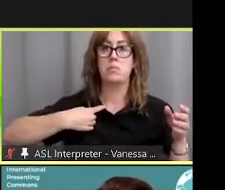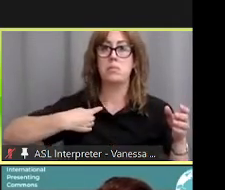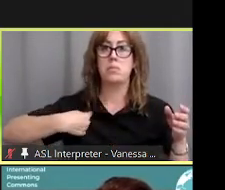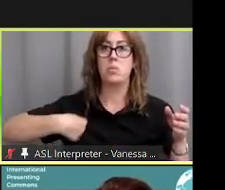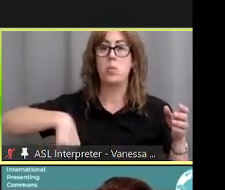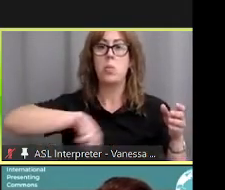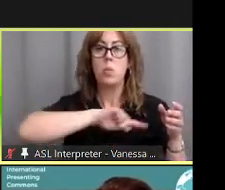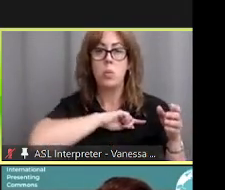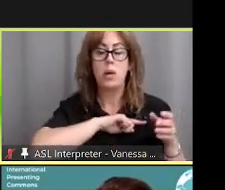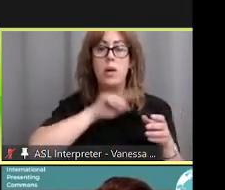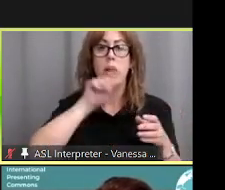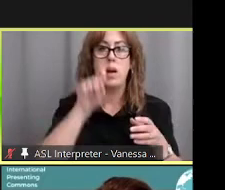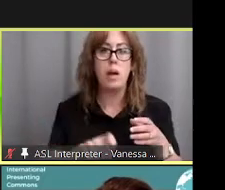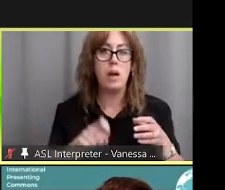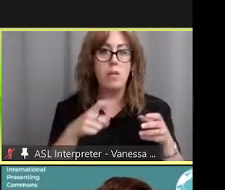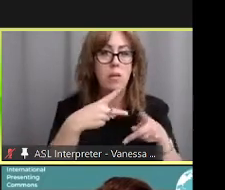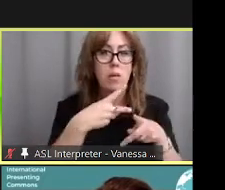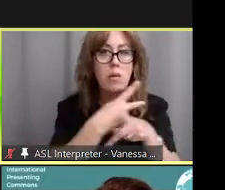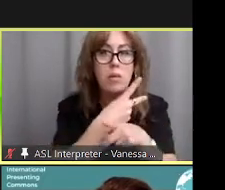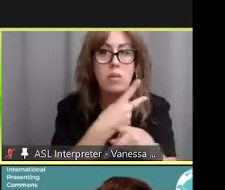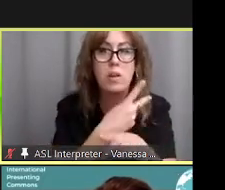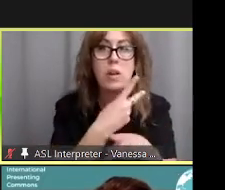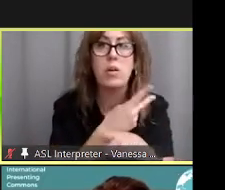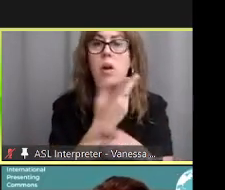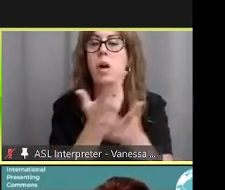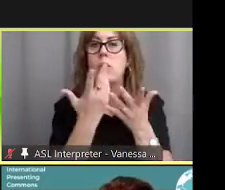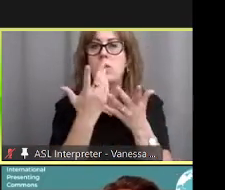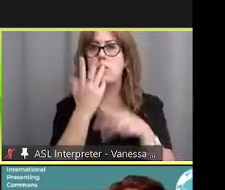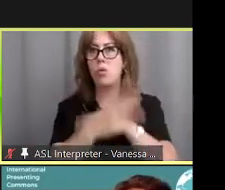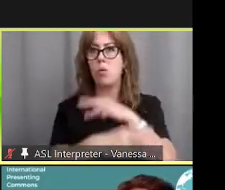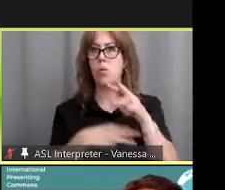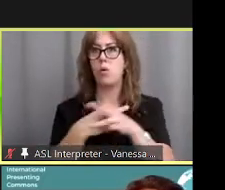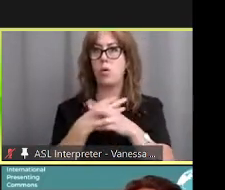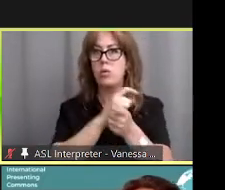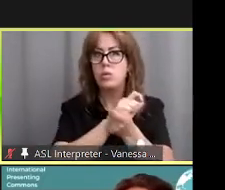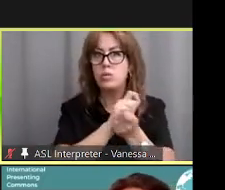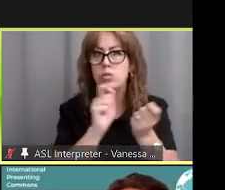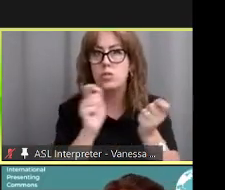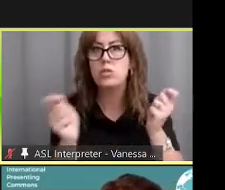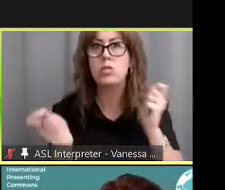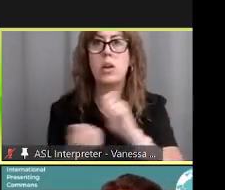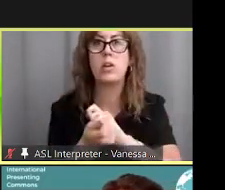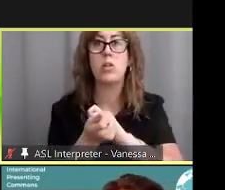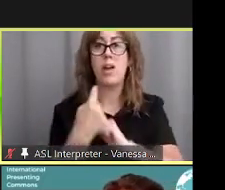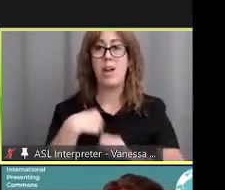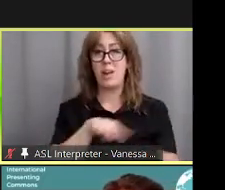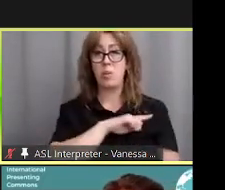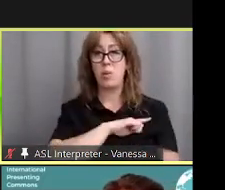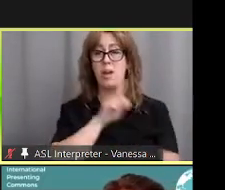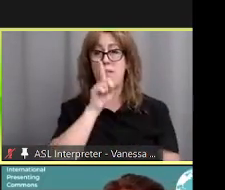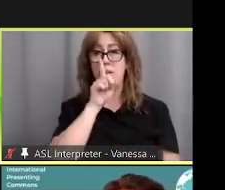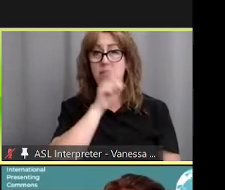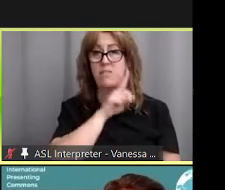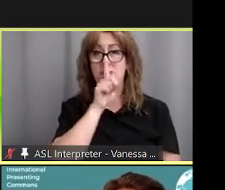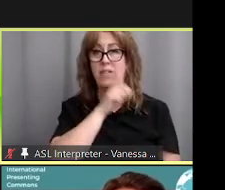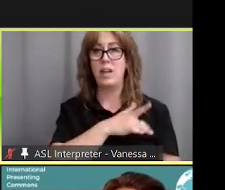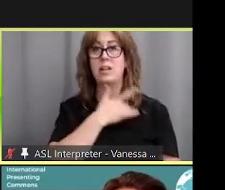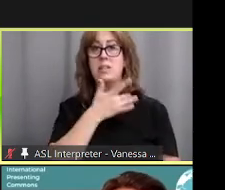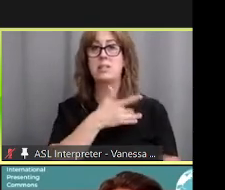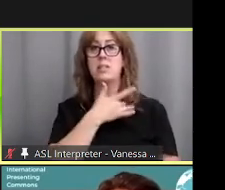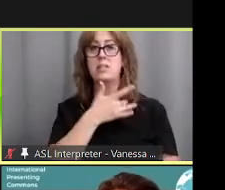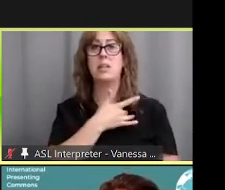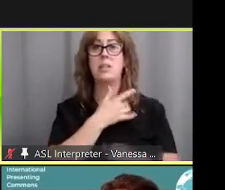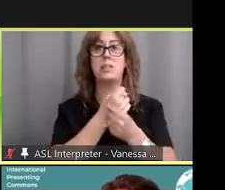us in terms of uncertainties. And the fake sense of security we had before